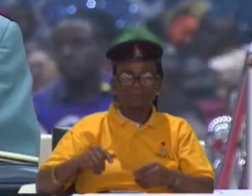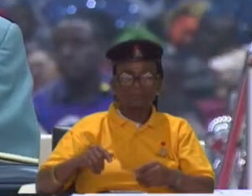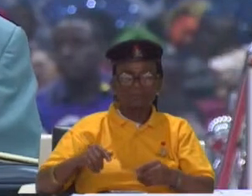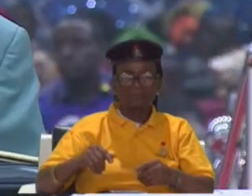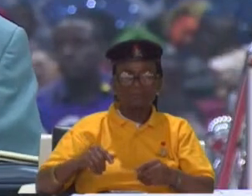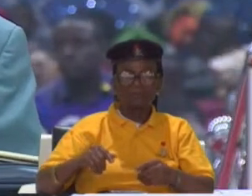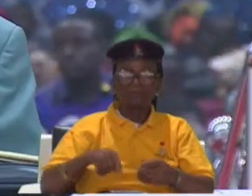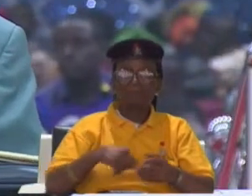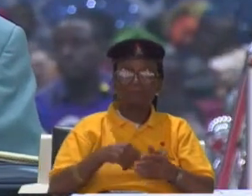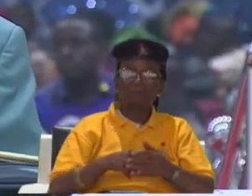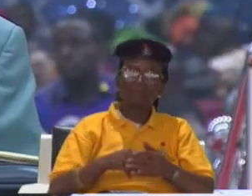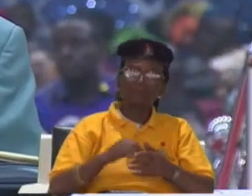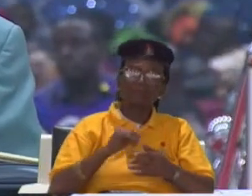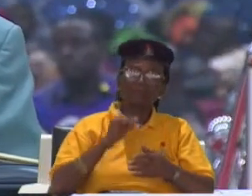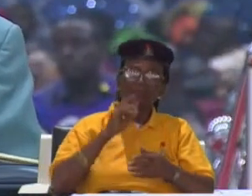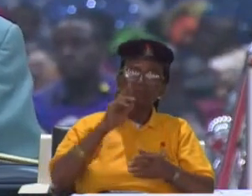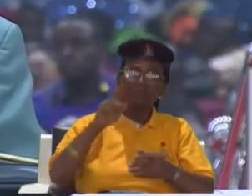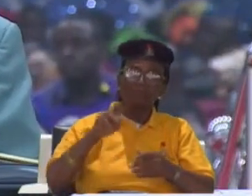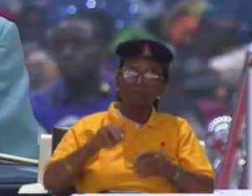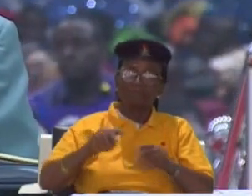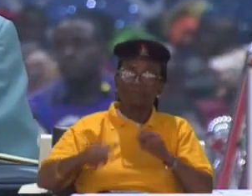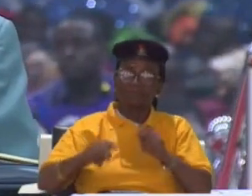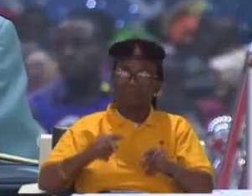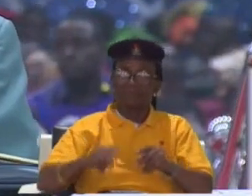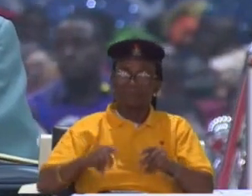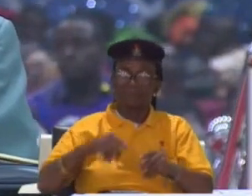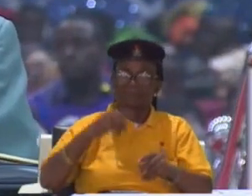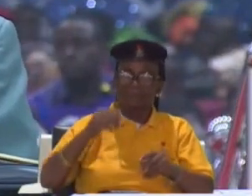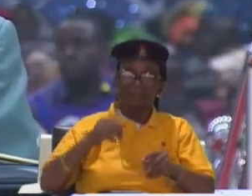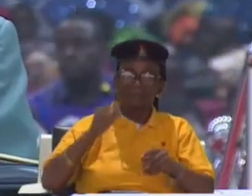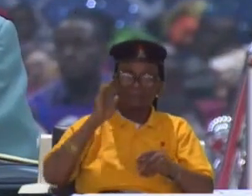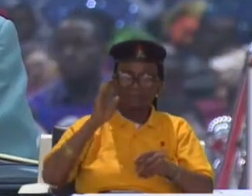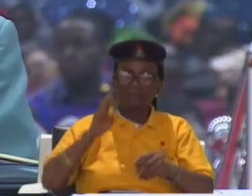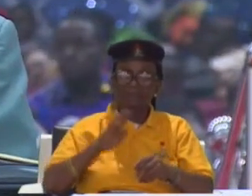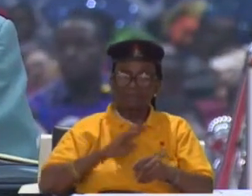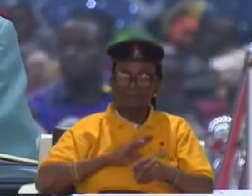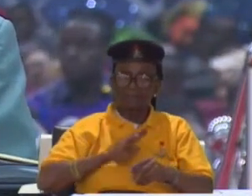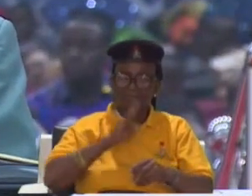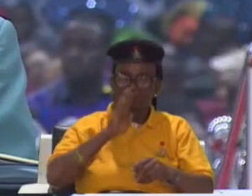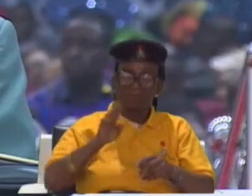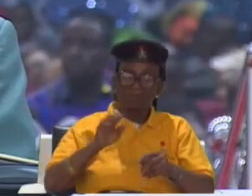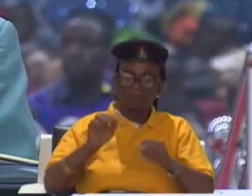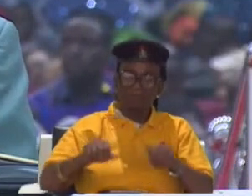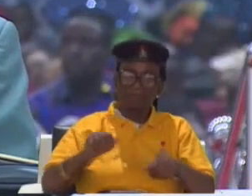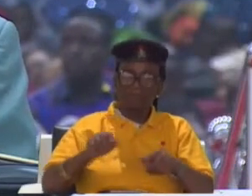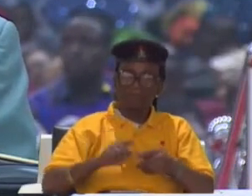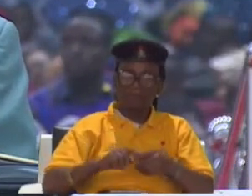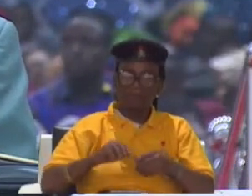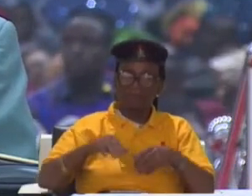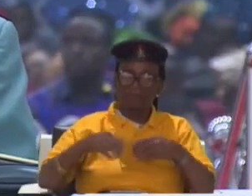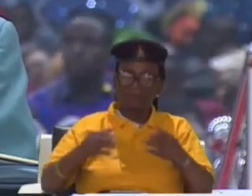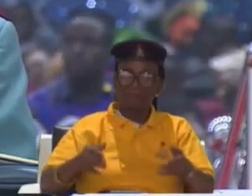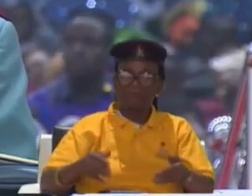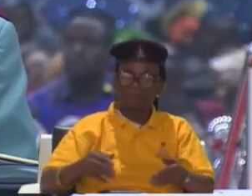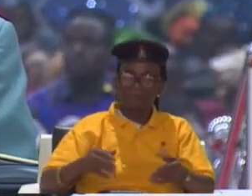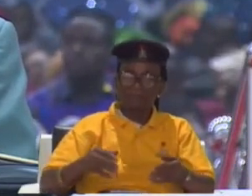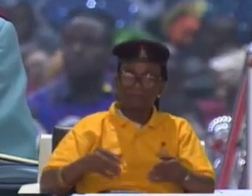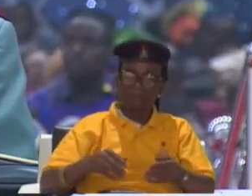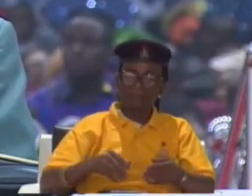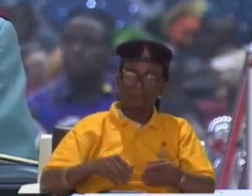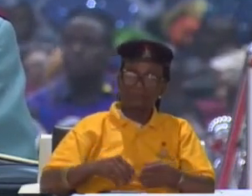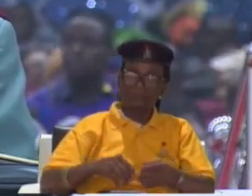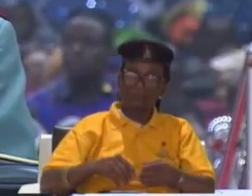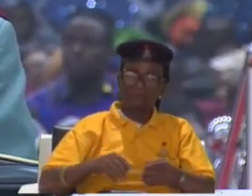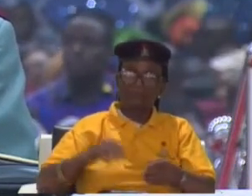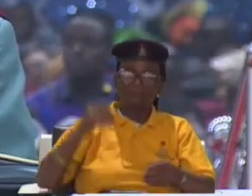And these are people who will be able to give substantially towards the rapid